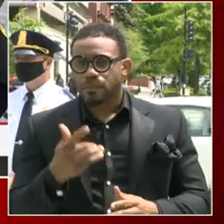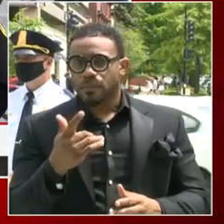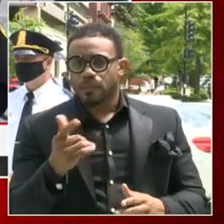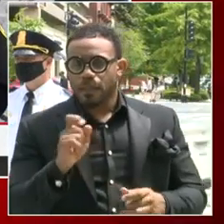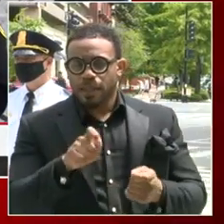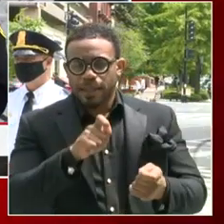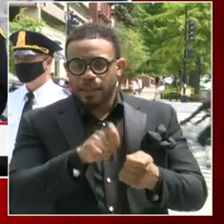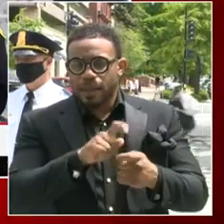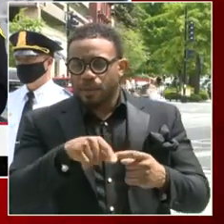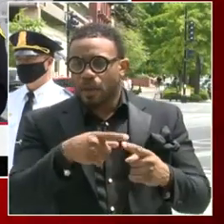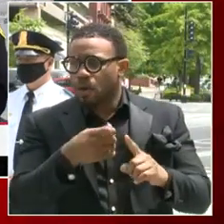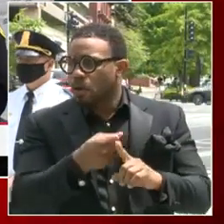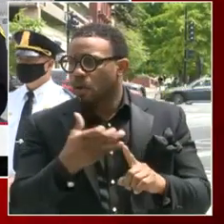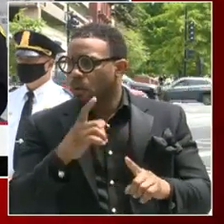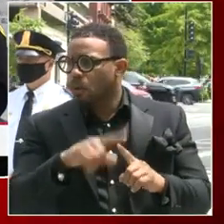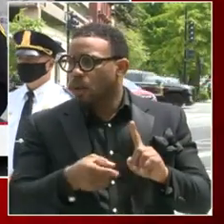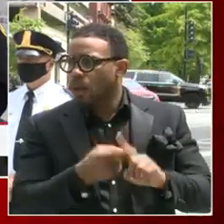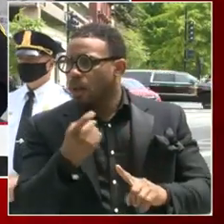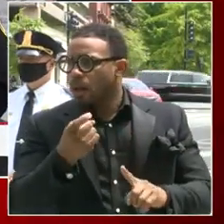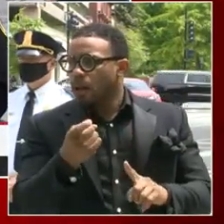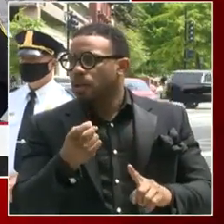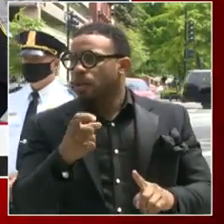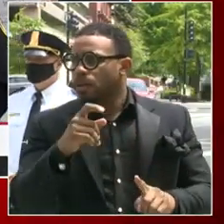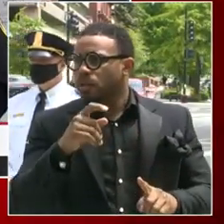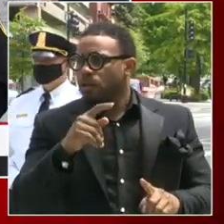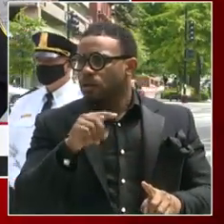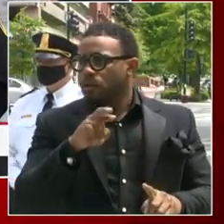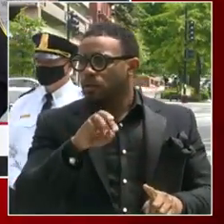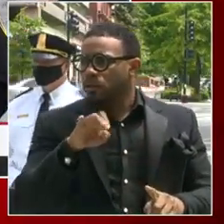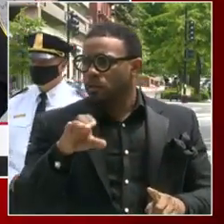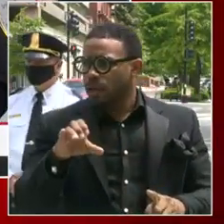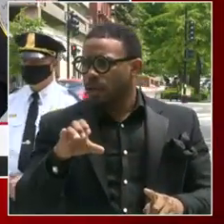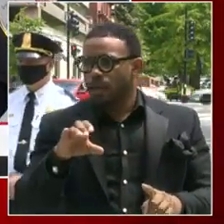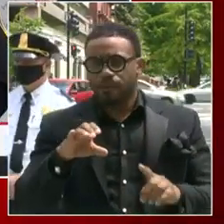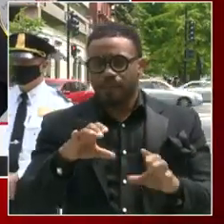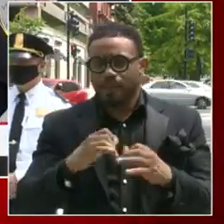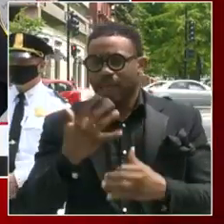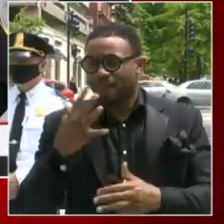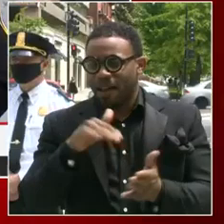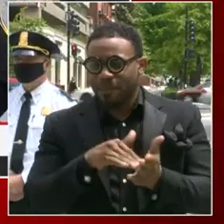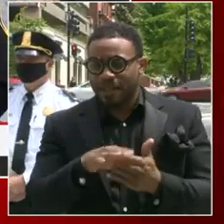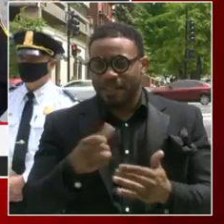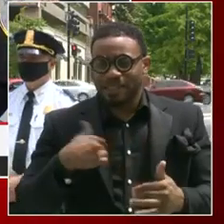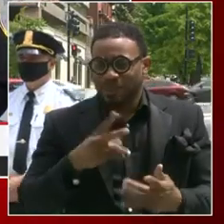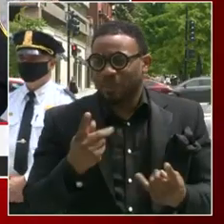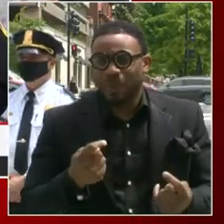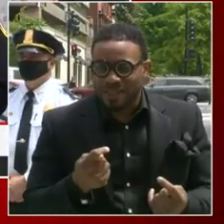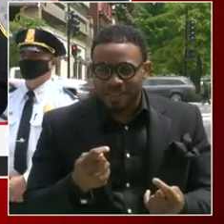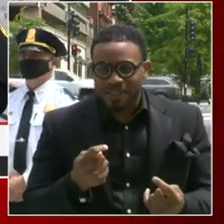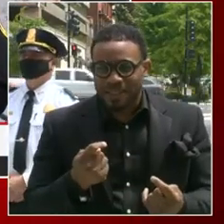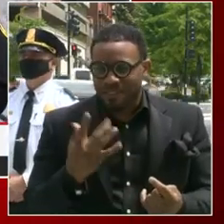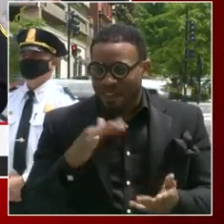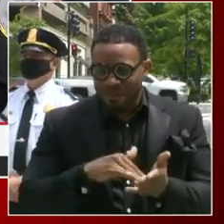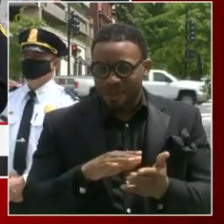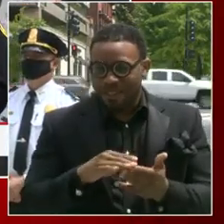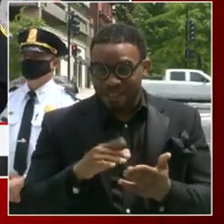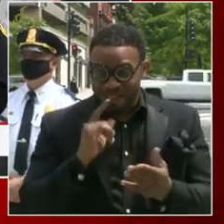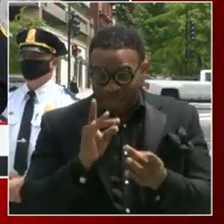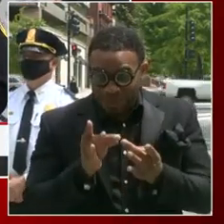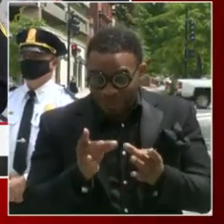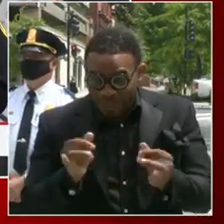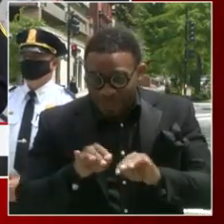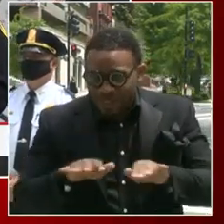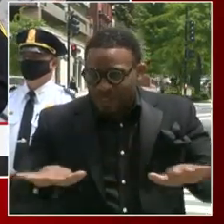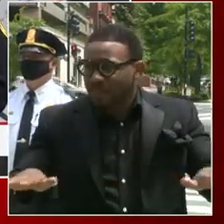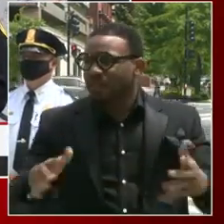little bit more about what the automated traffic enforcement, what the $5 million gets us? Is it certain numbers, where they go, that sort of thing?